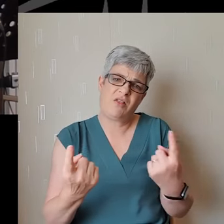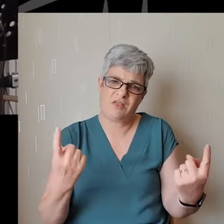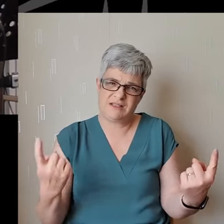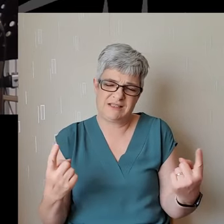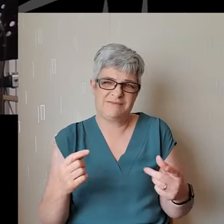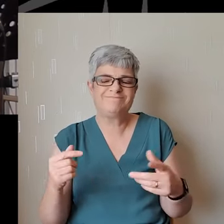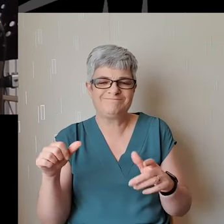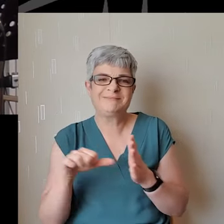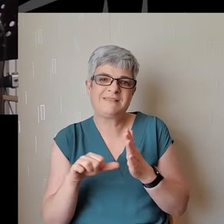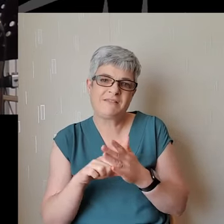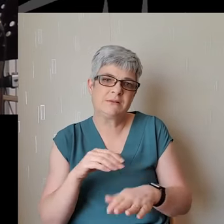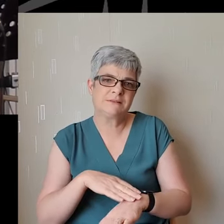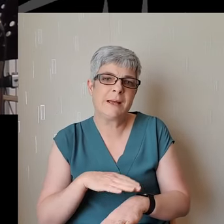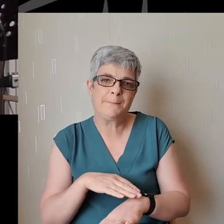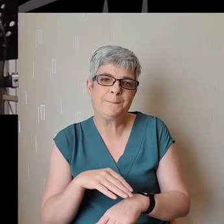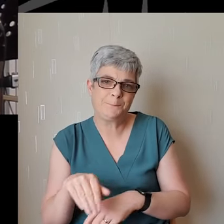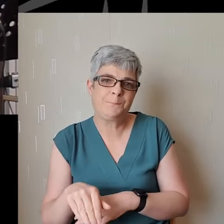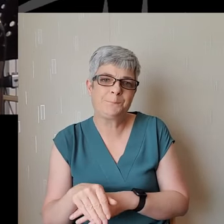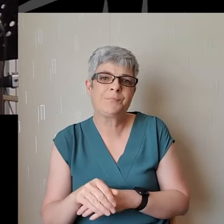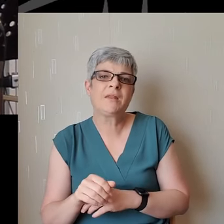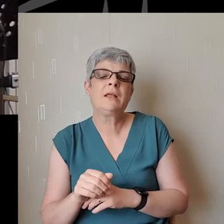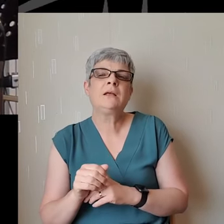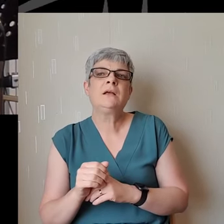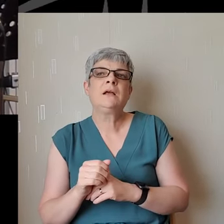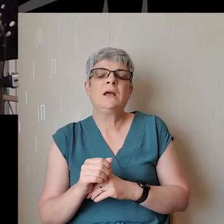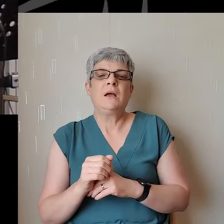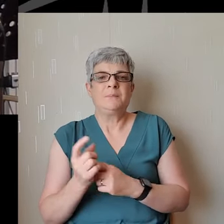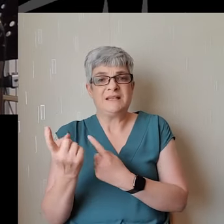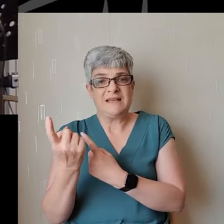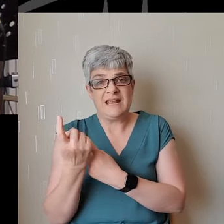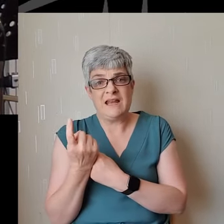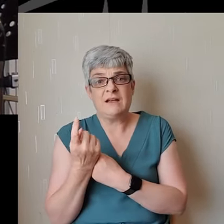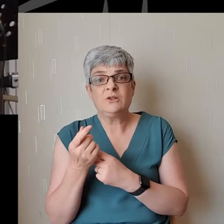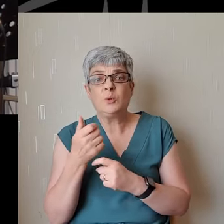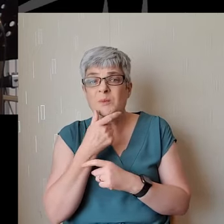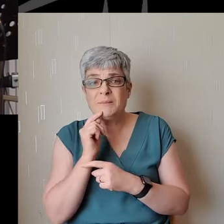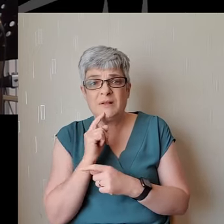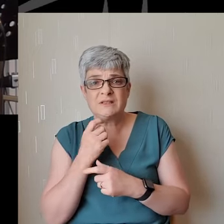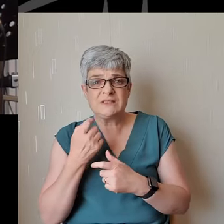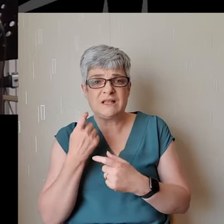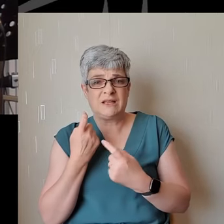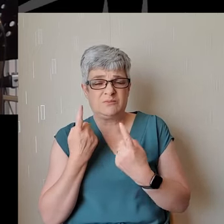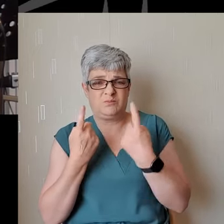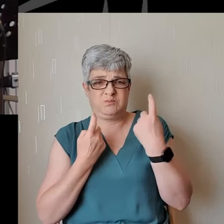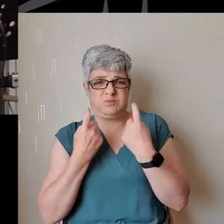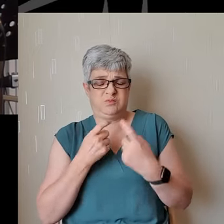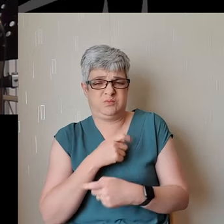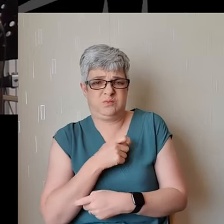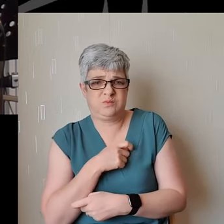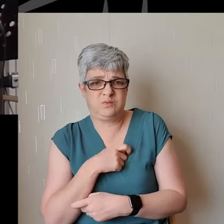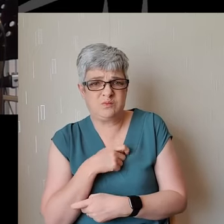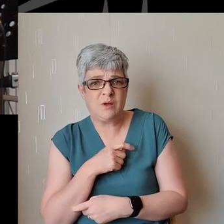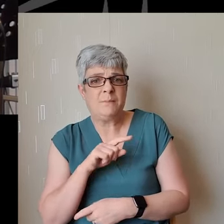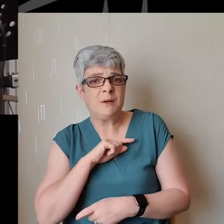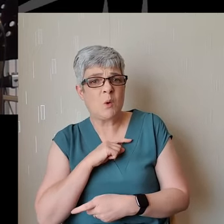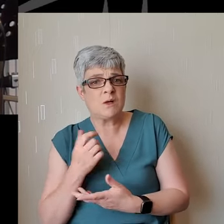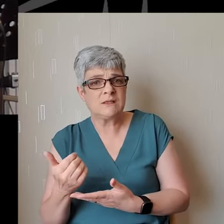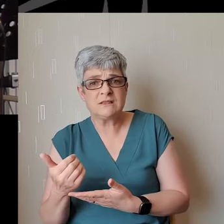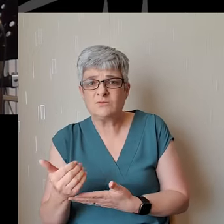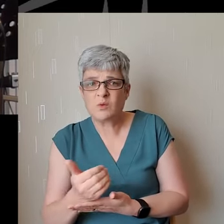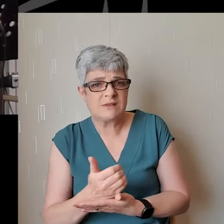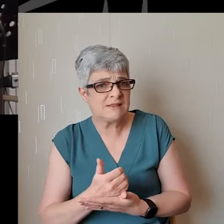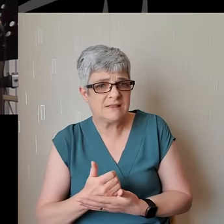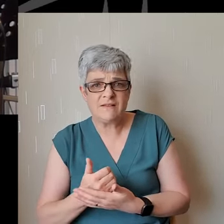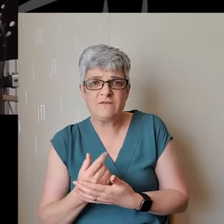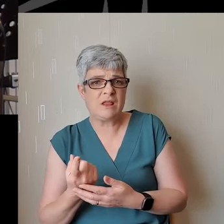time. Be near to all whose anxiety levels are rising due to insecurity